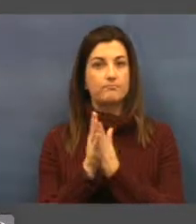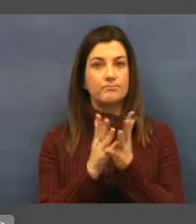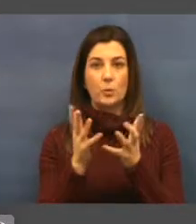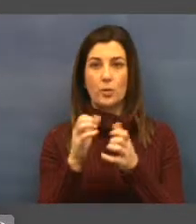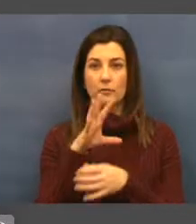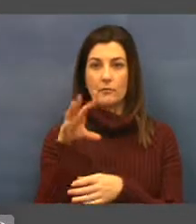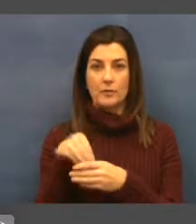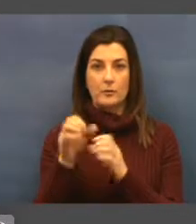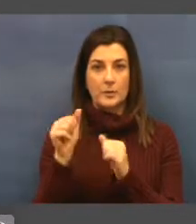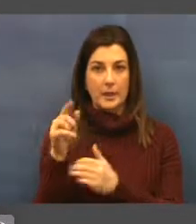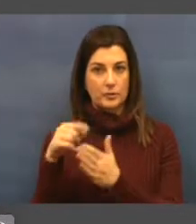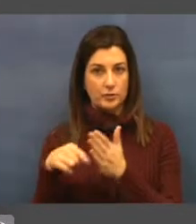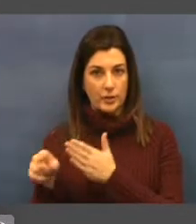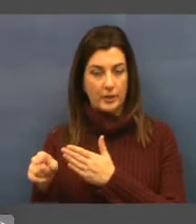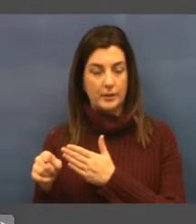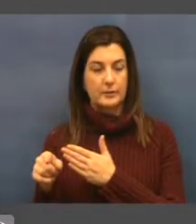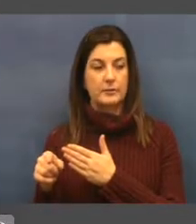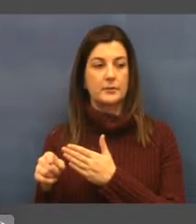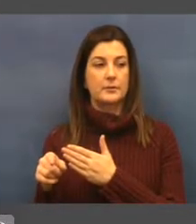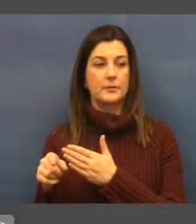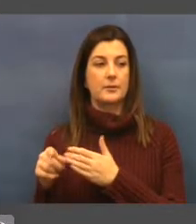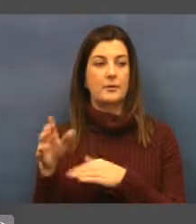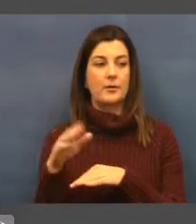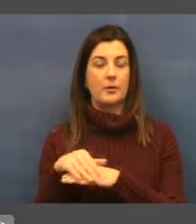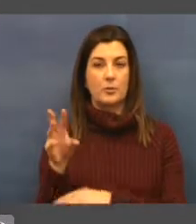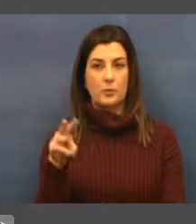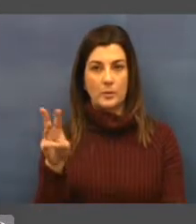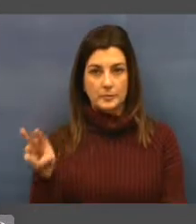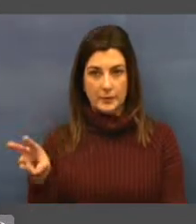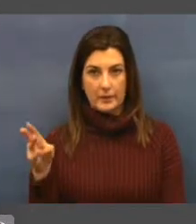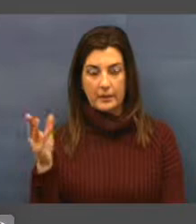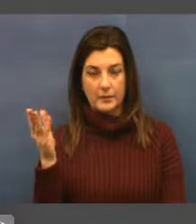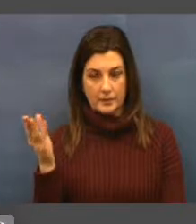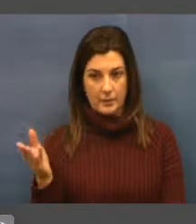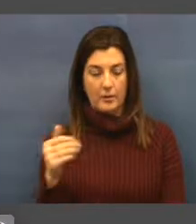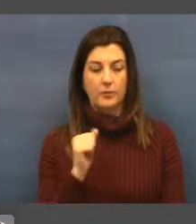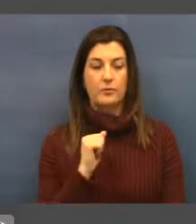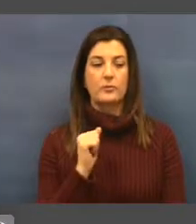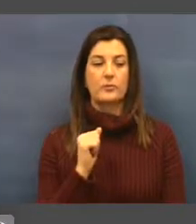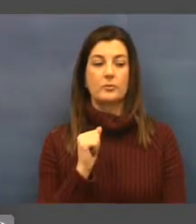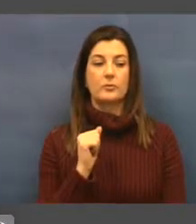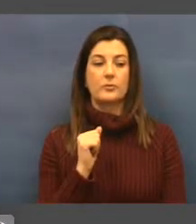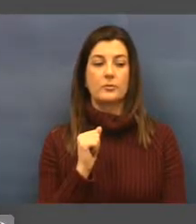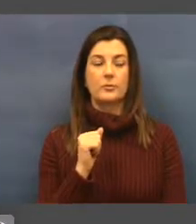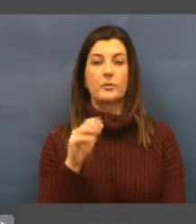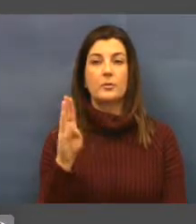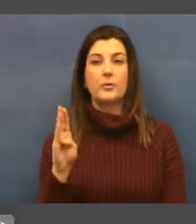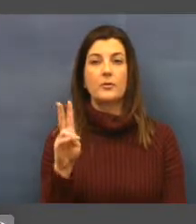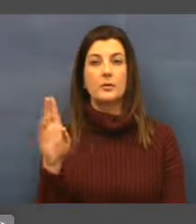all, you can check them out at the website listed,